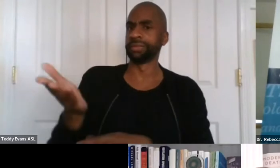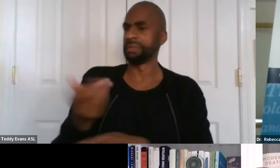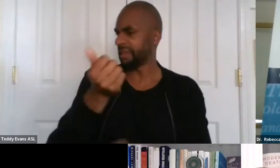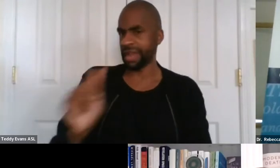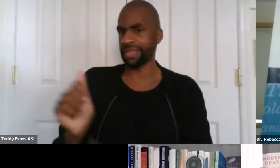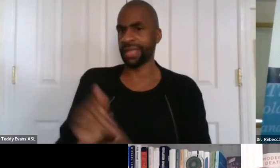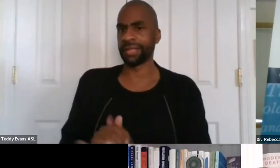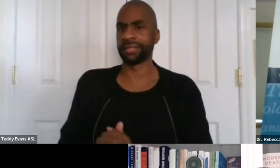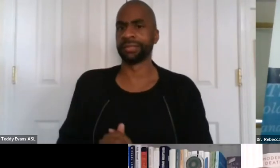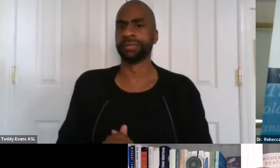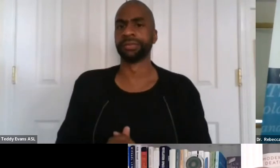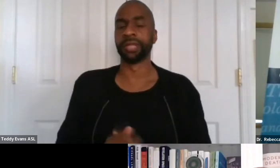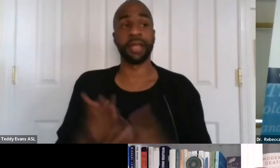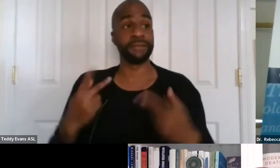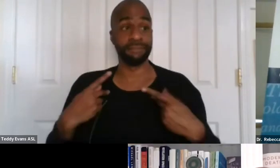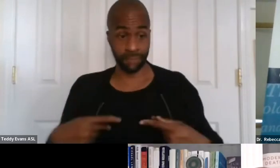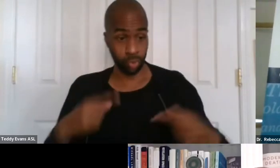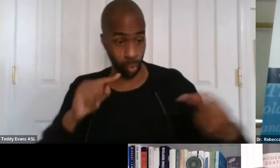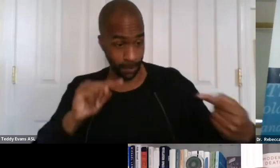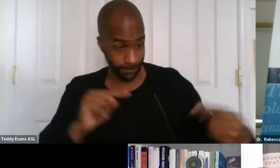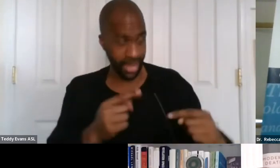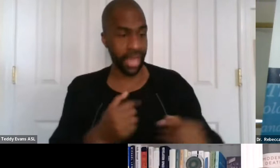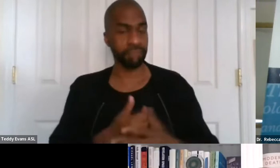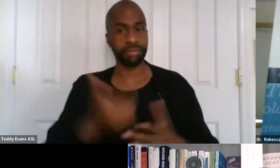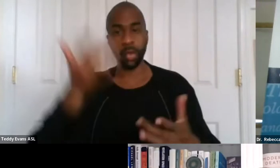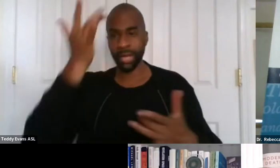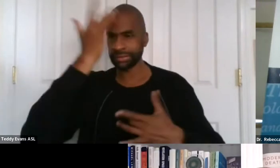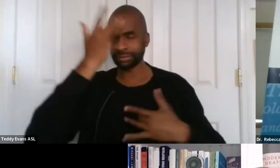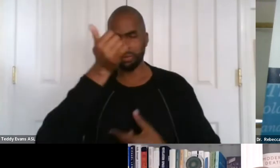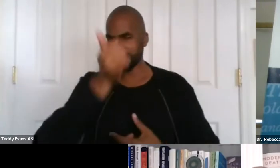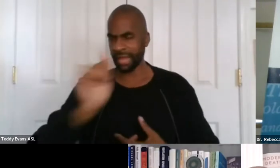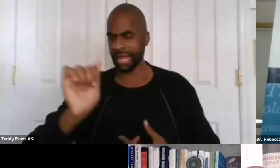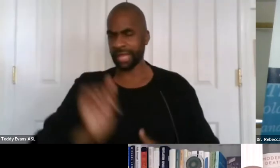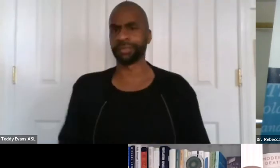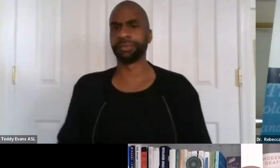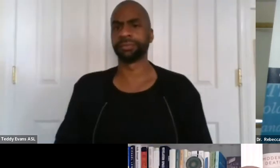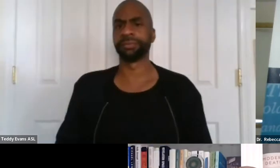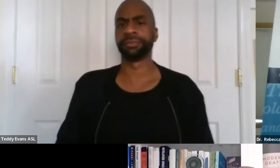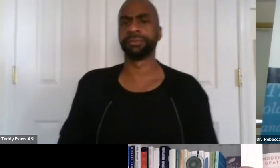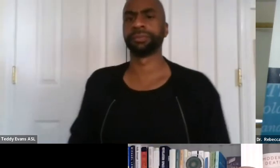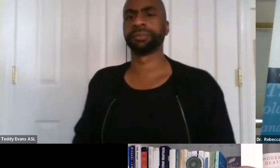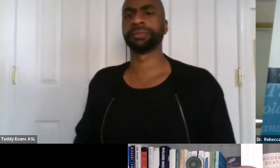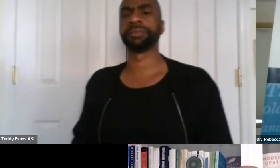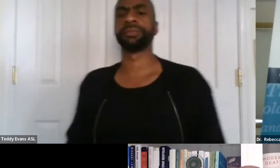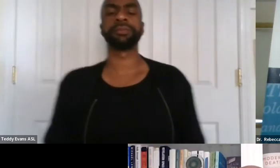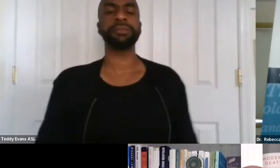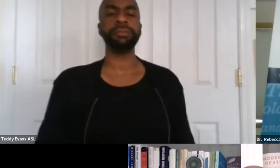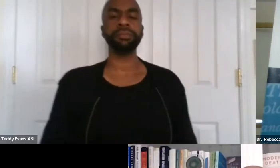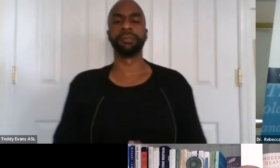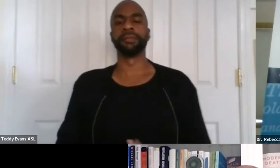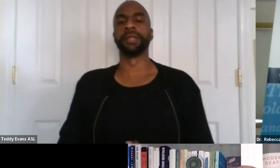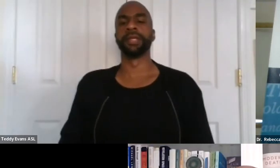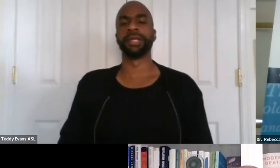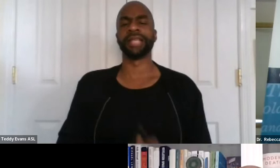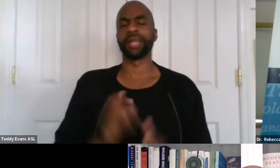some form of physical pain and an ailment of any sort. And so I think the way to think about these three phenomena is you